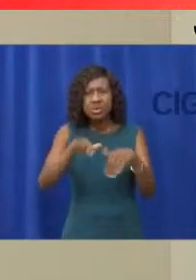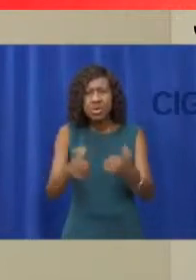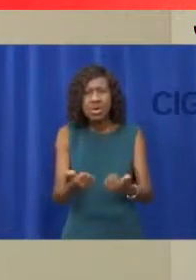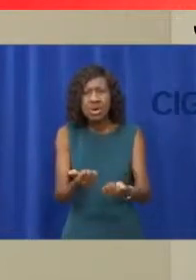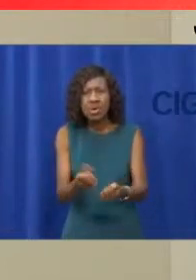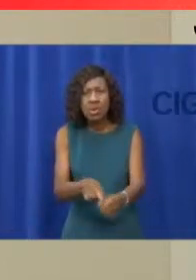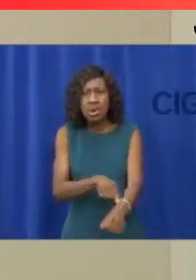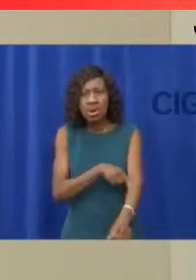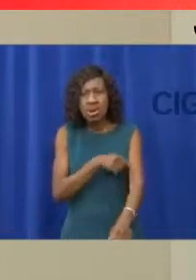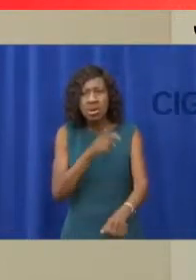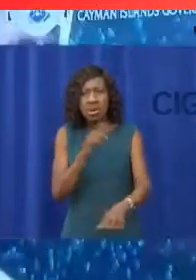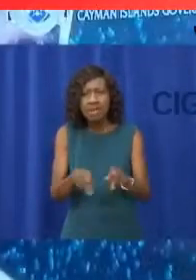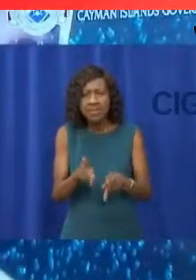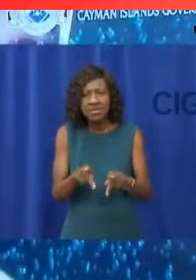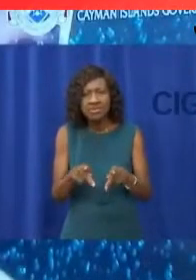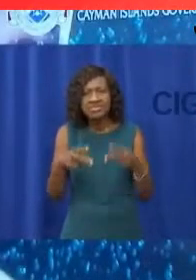virus?